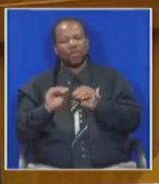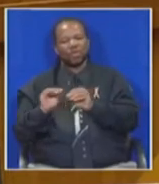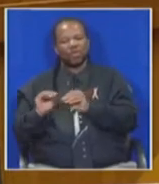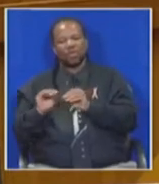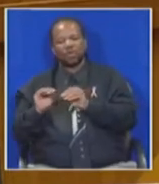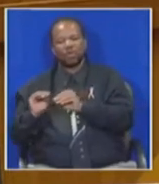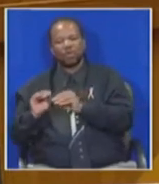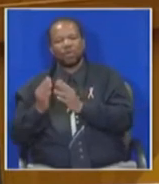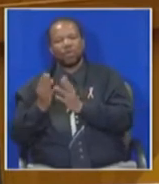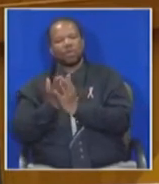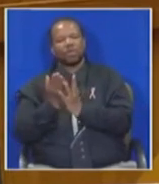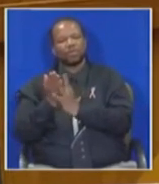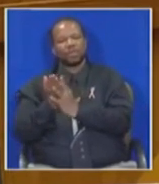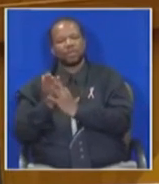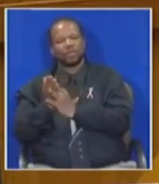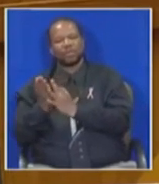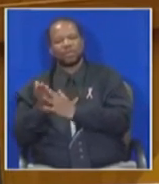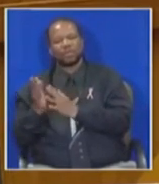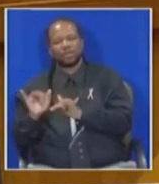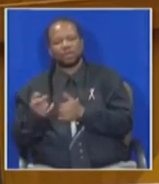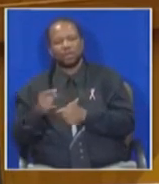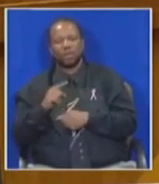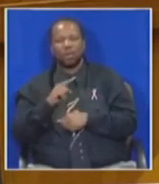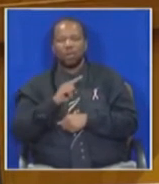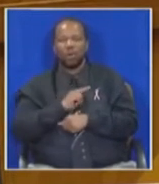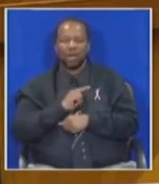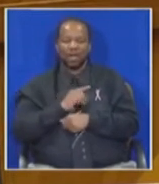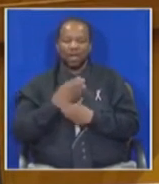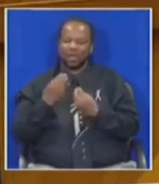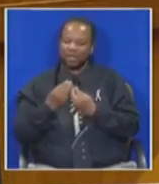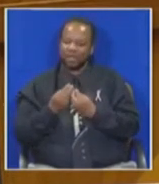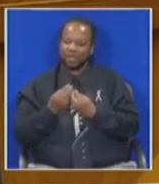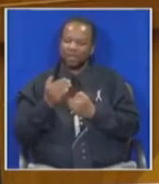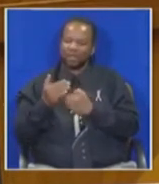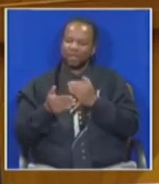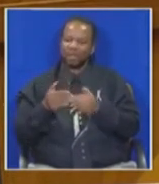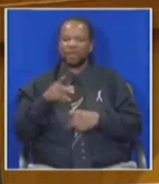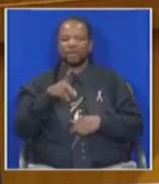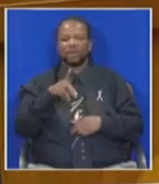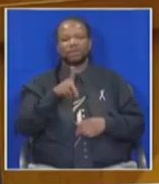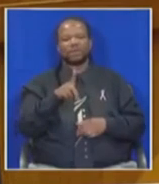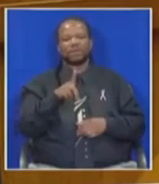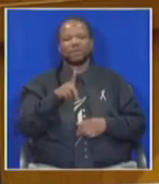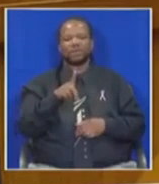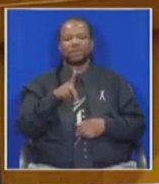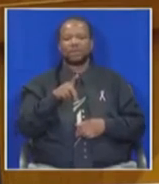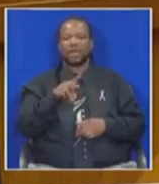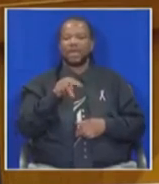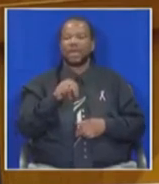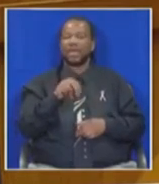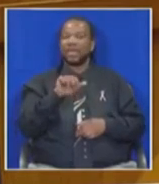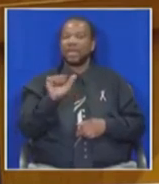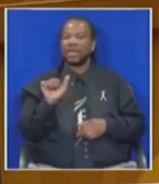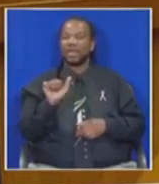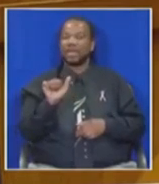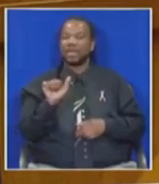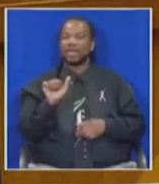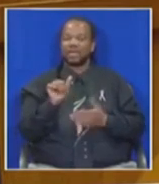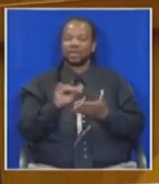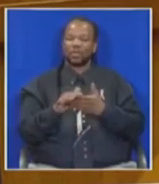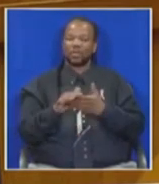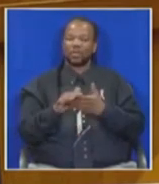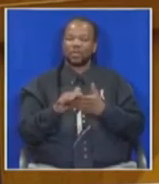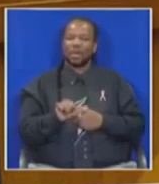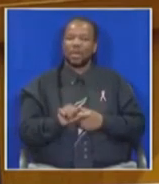regional courts, because it took that long for the DNA test results to come back